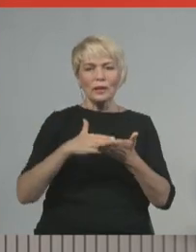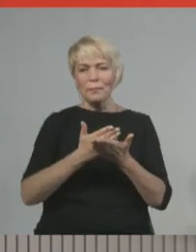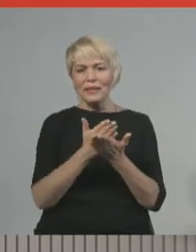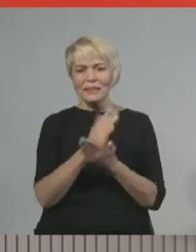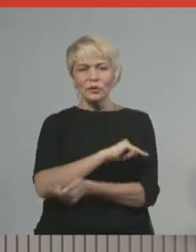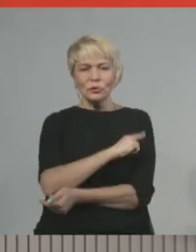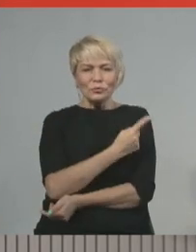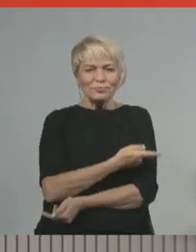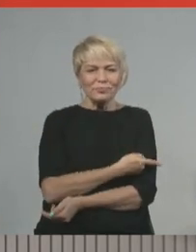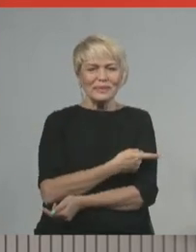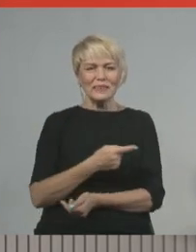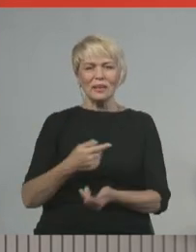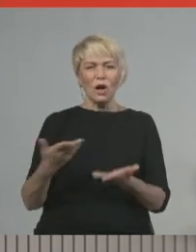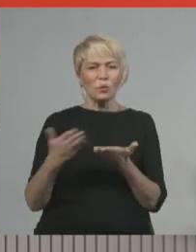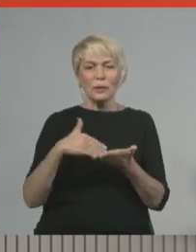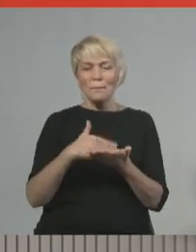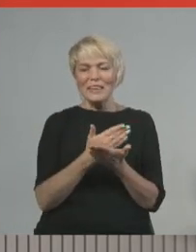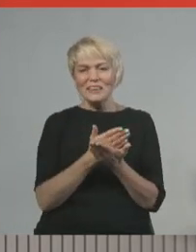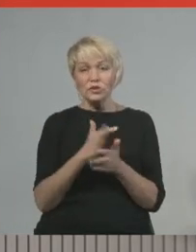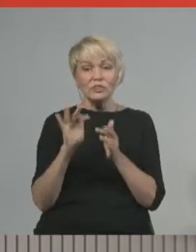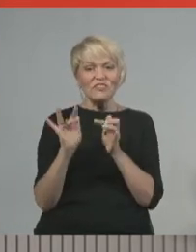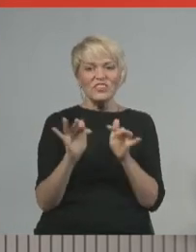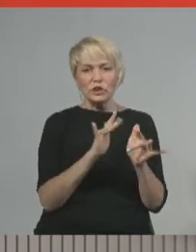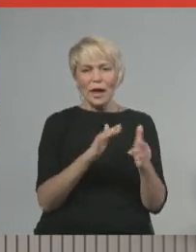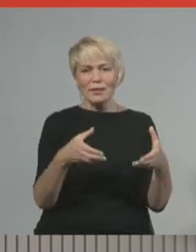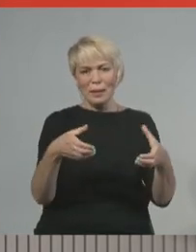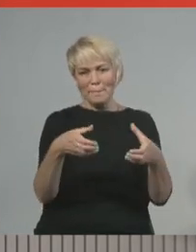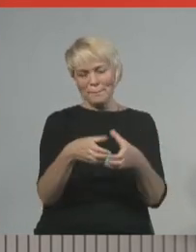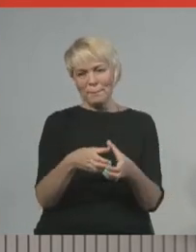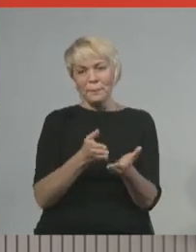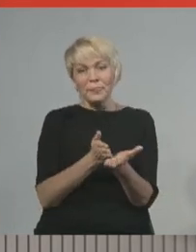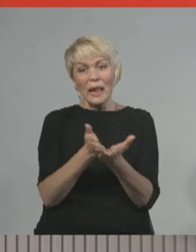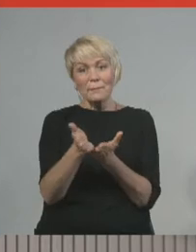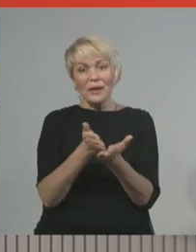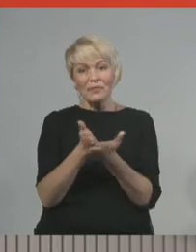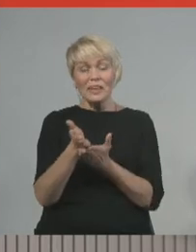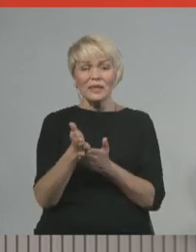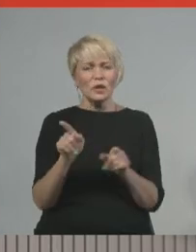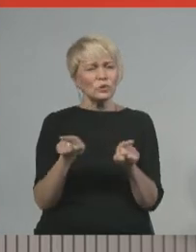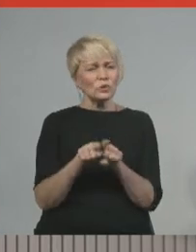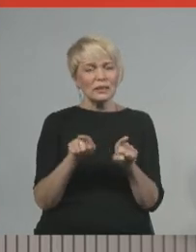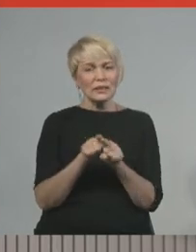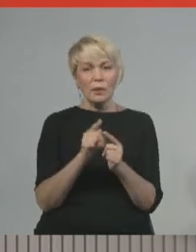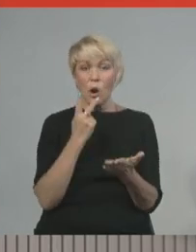are partisans for one political movement or political party